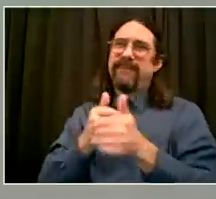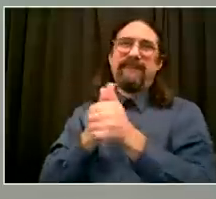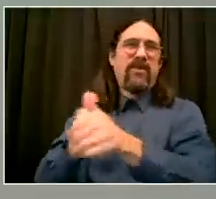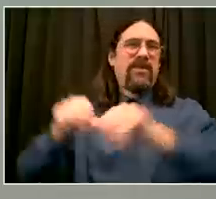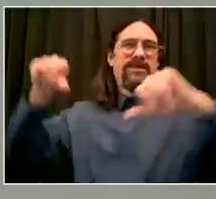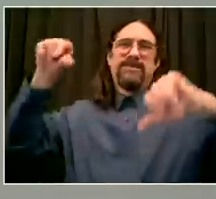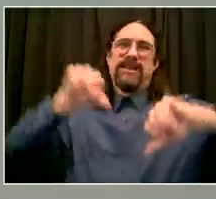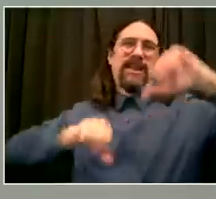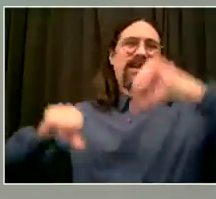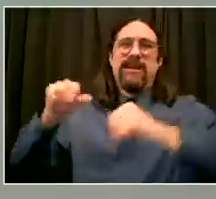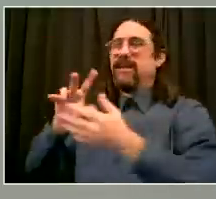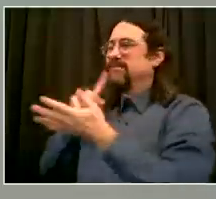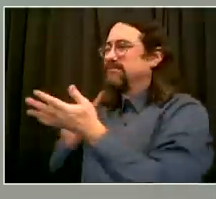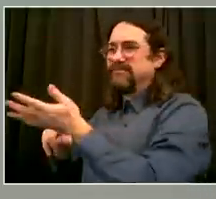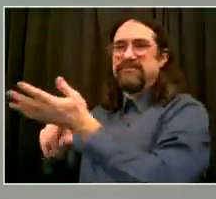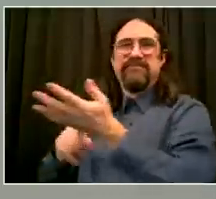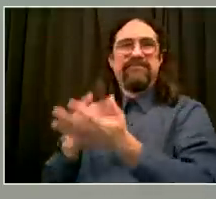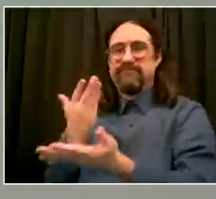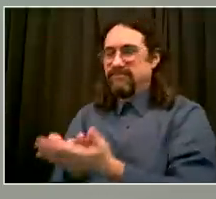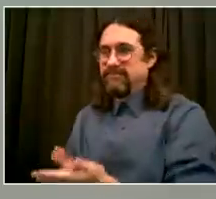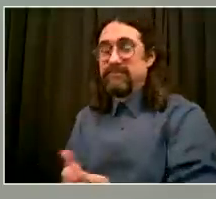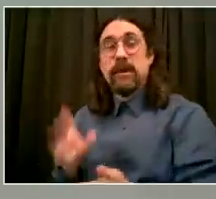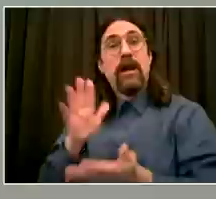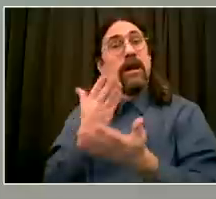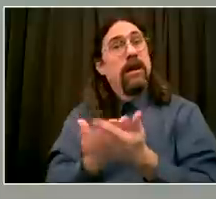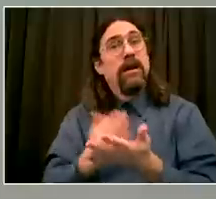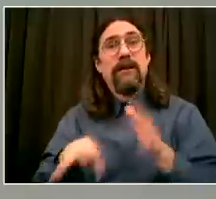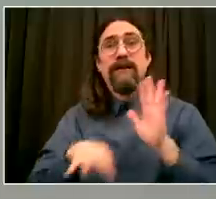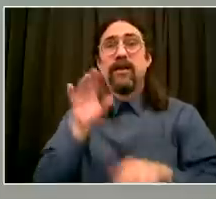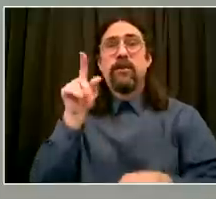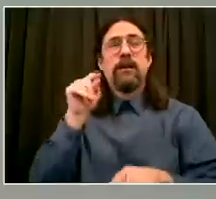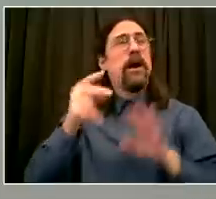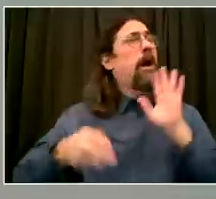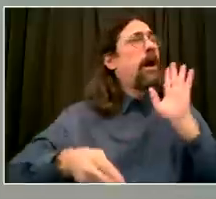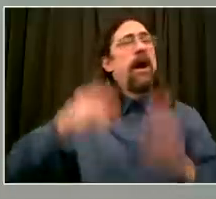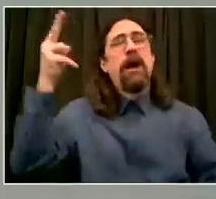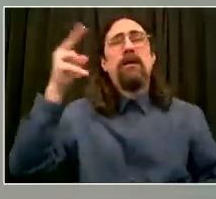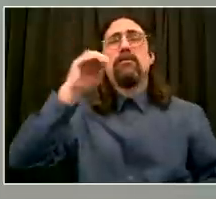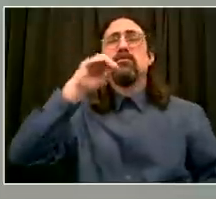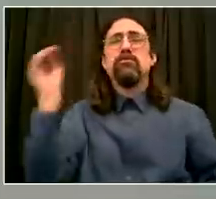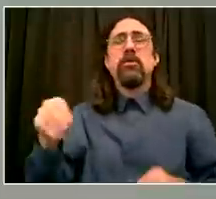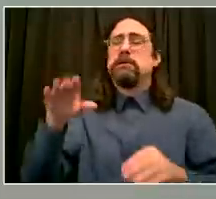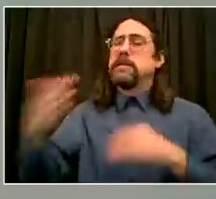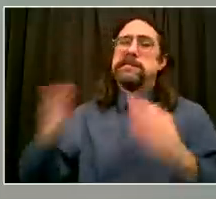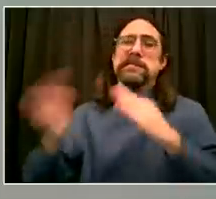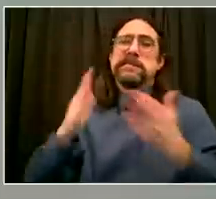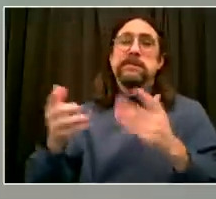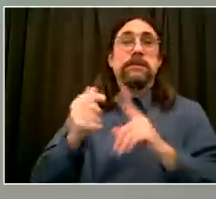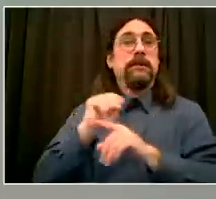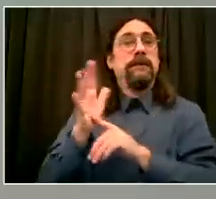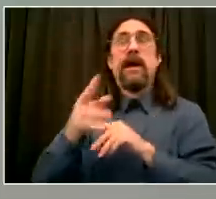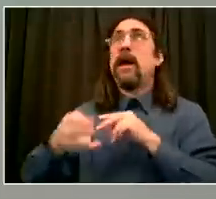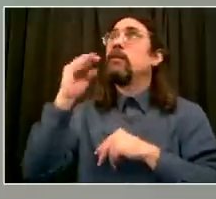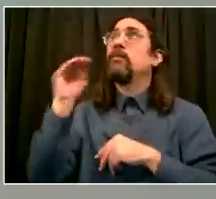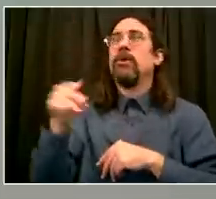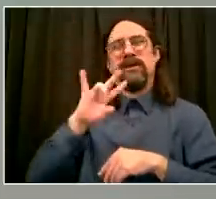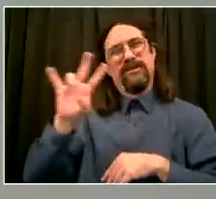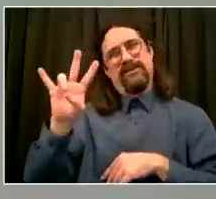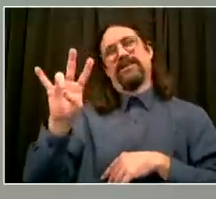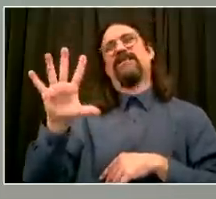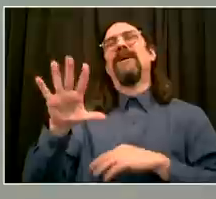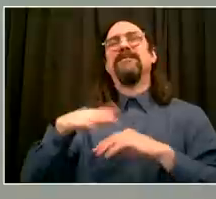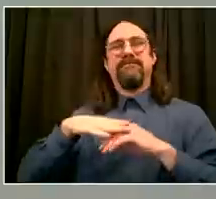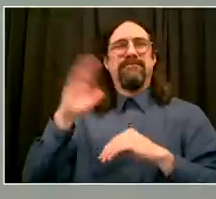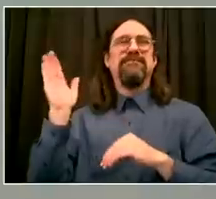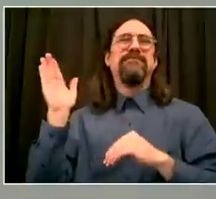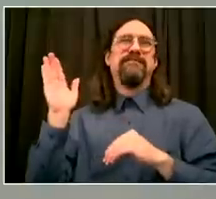well, that the more vaccine that becomes available, we need to expand it to more and more groups, because we know, as you have pointed out,